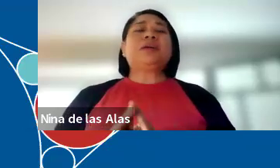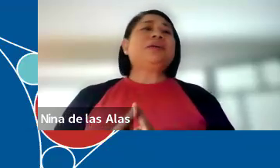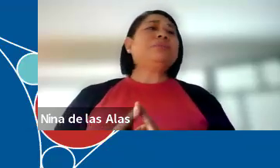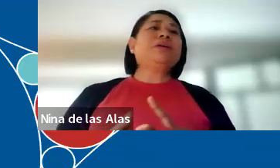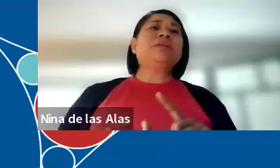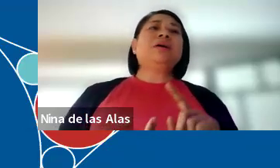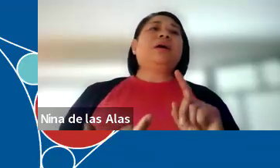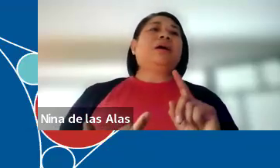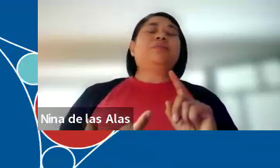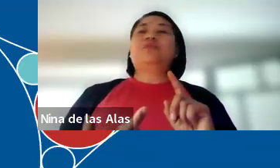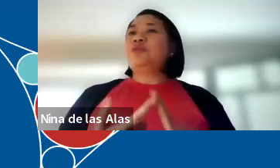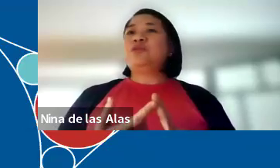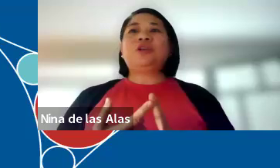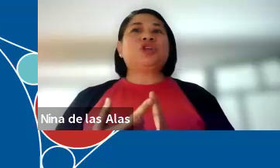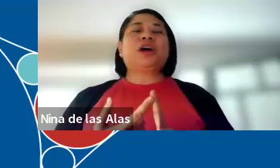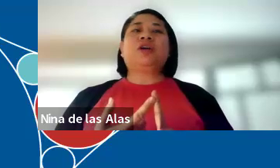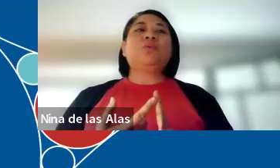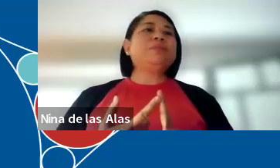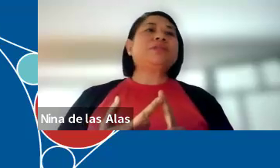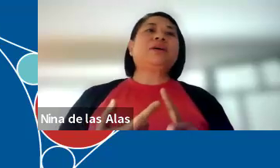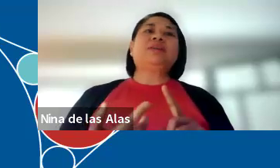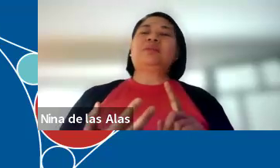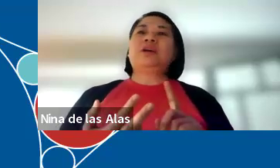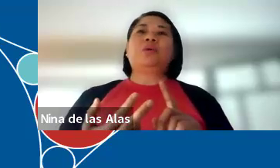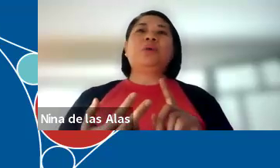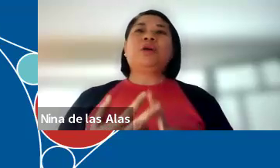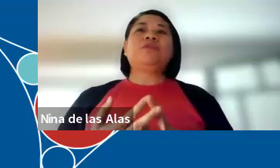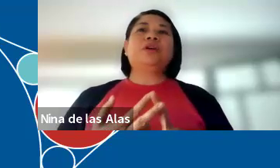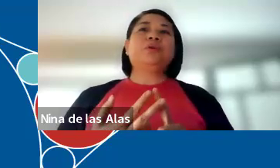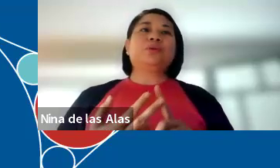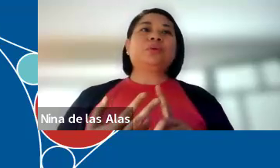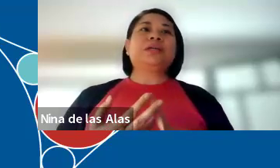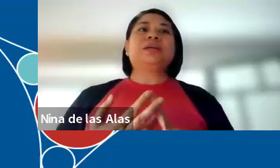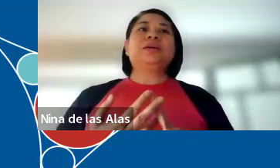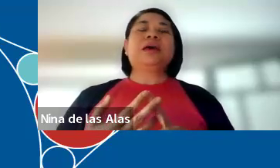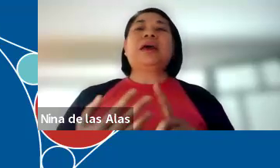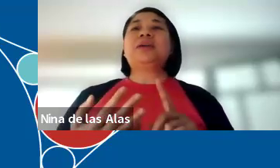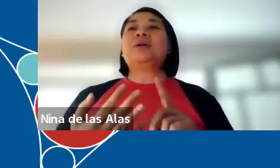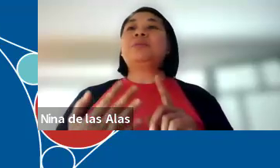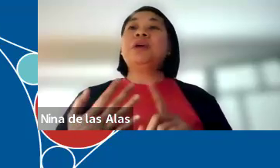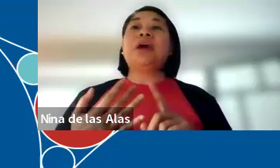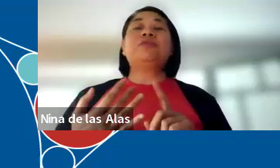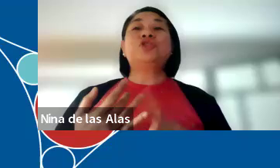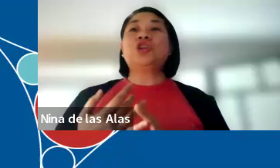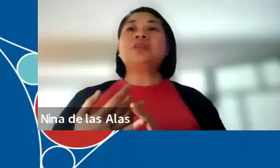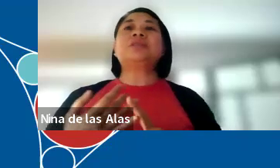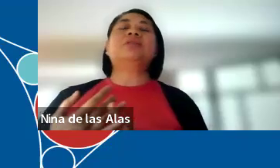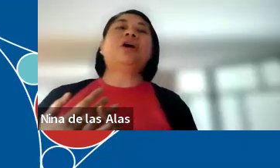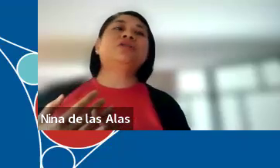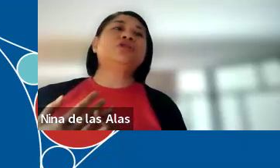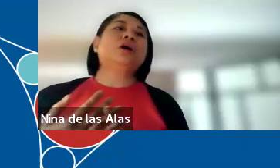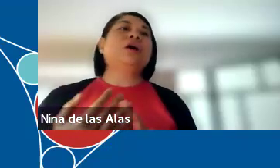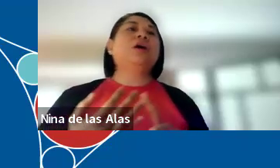us by email. Feel free to check out our website. We are available through LinkedIn, and we have